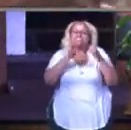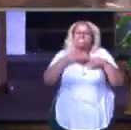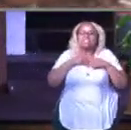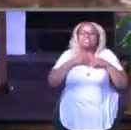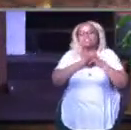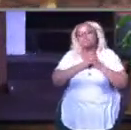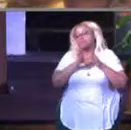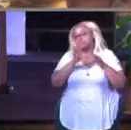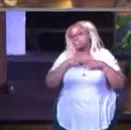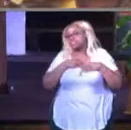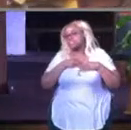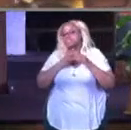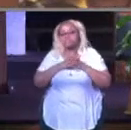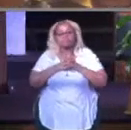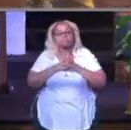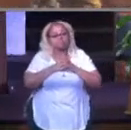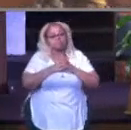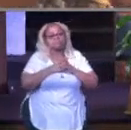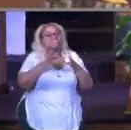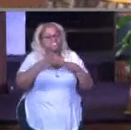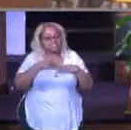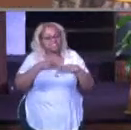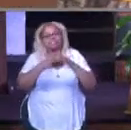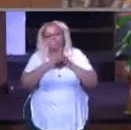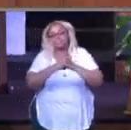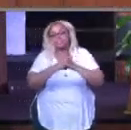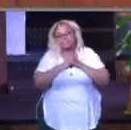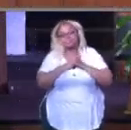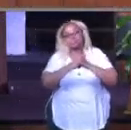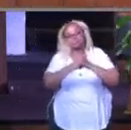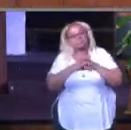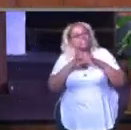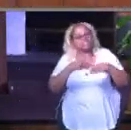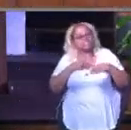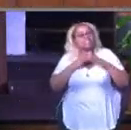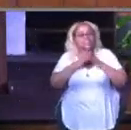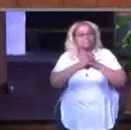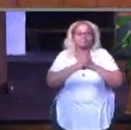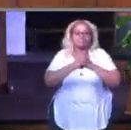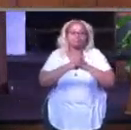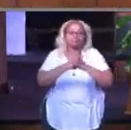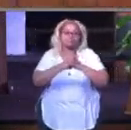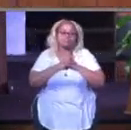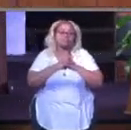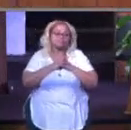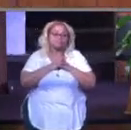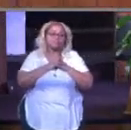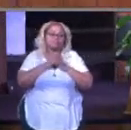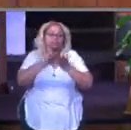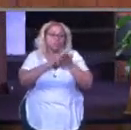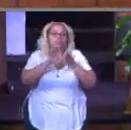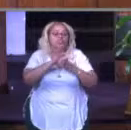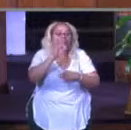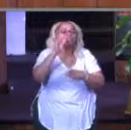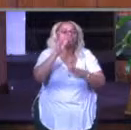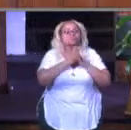Receive. Receive. Receive, receive the